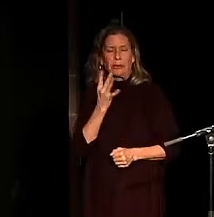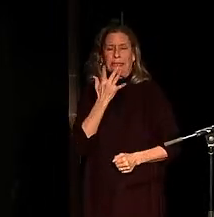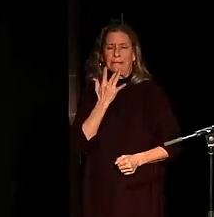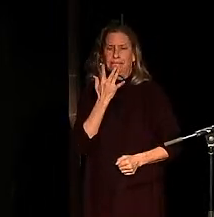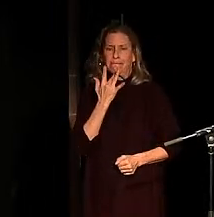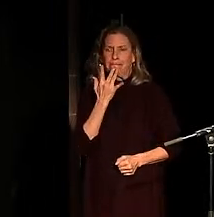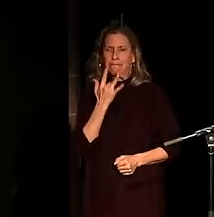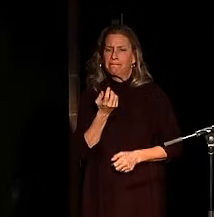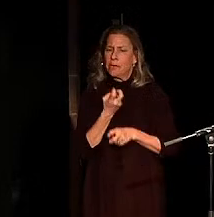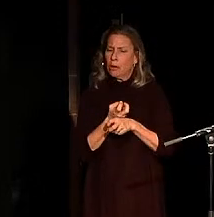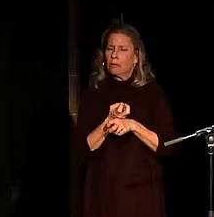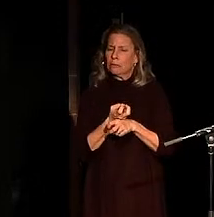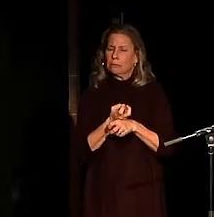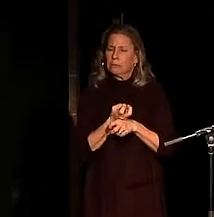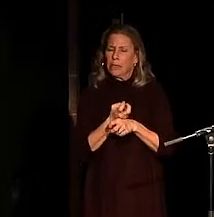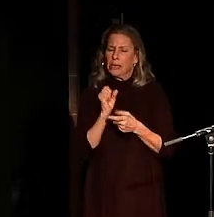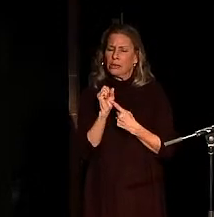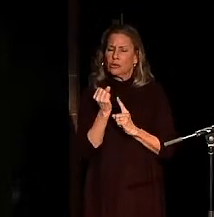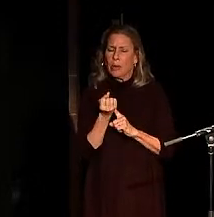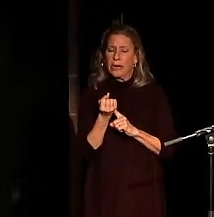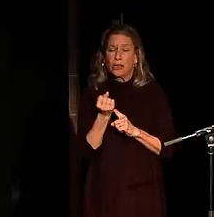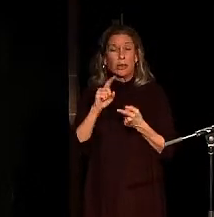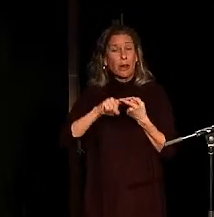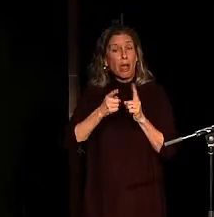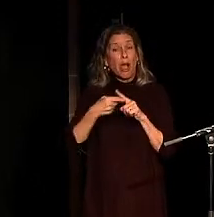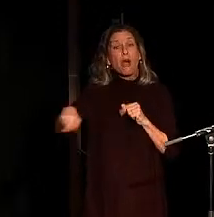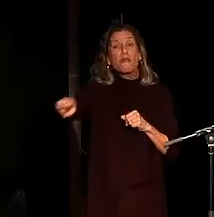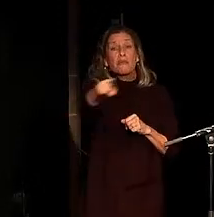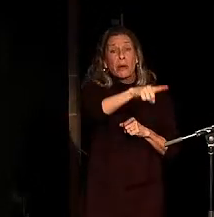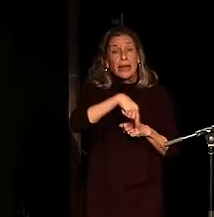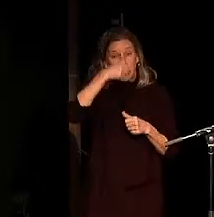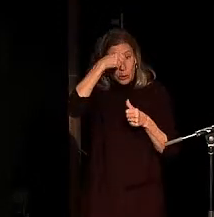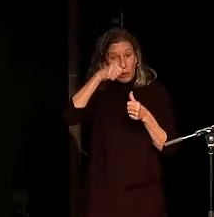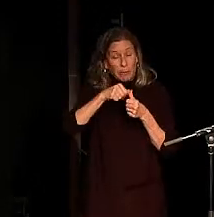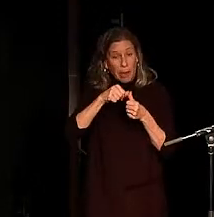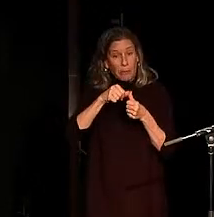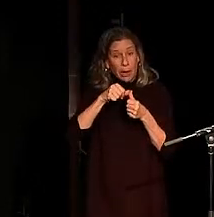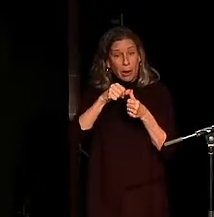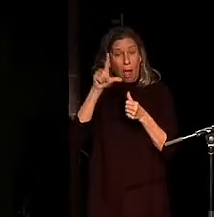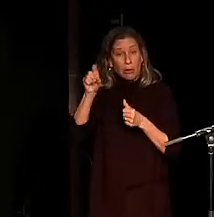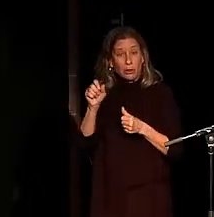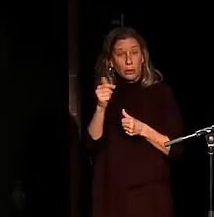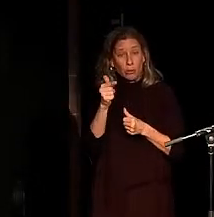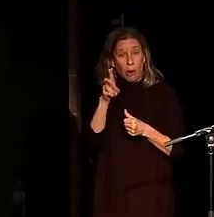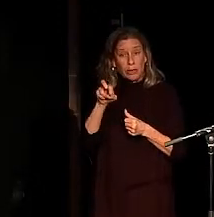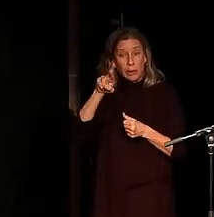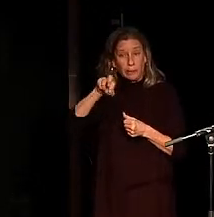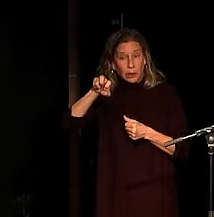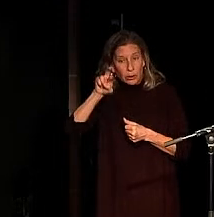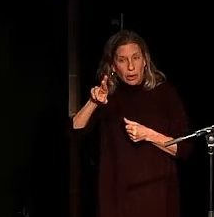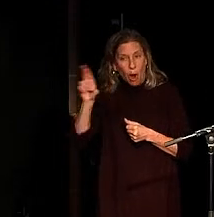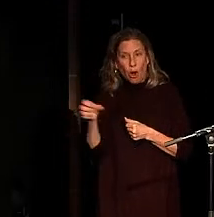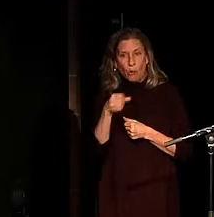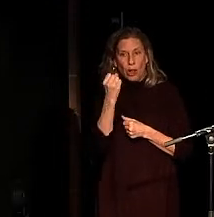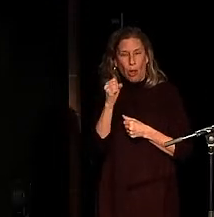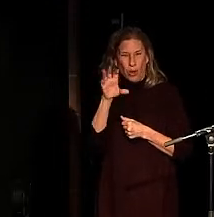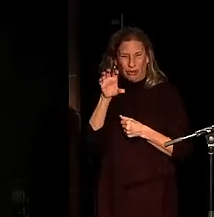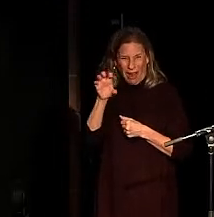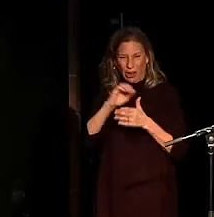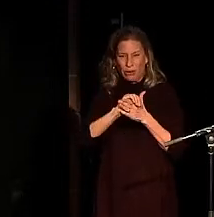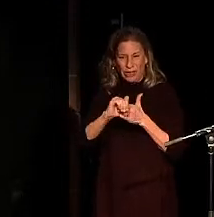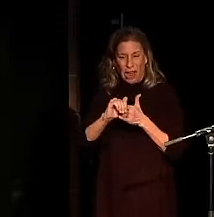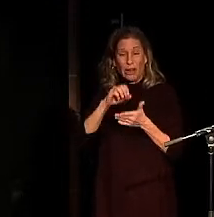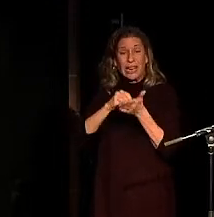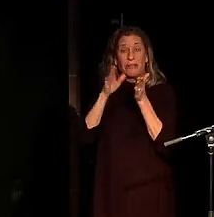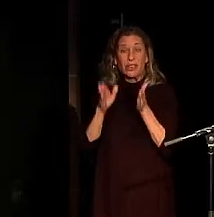hardship. Right, and so, friends in the audience, remember, LaGuardia's bursar hold is $500, right? If you're a student with an unpaid balance